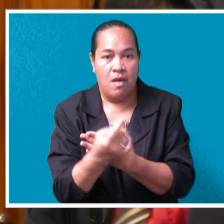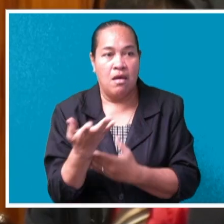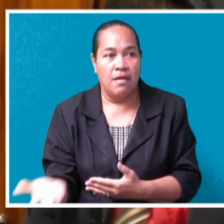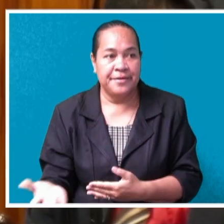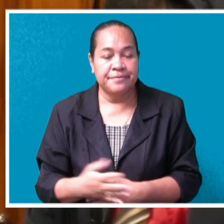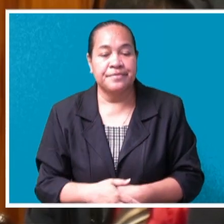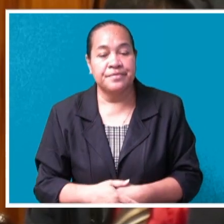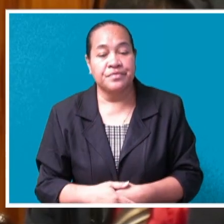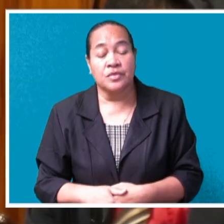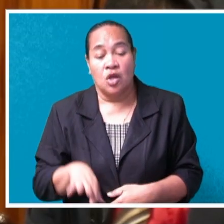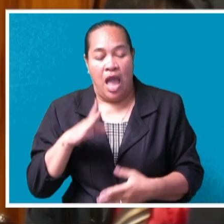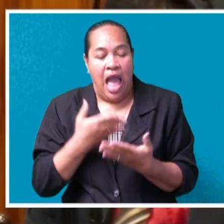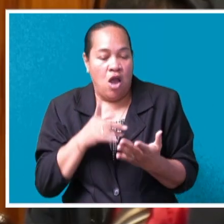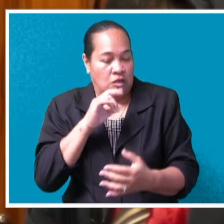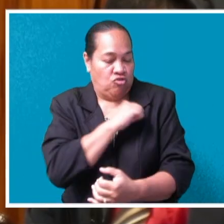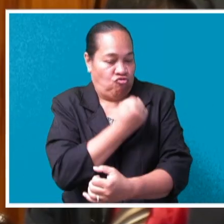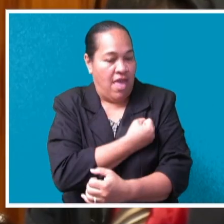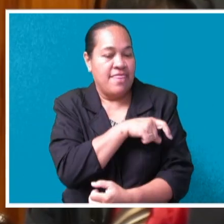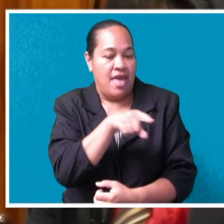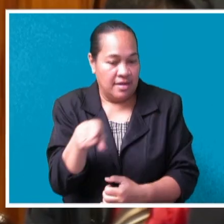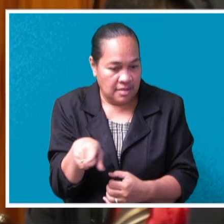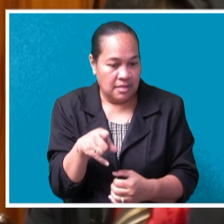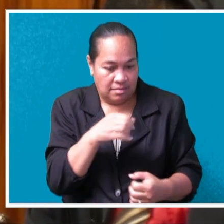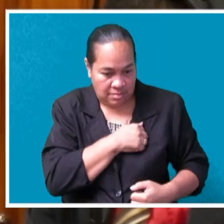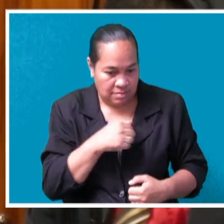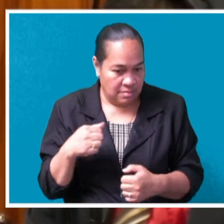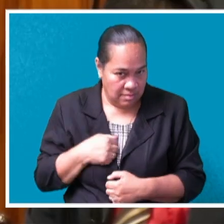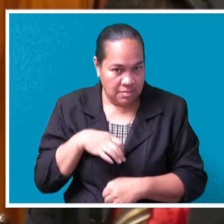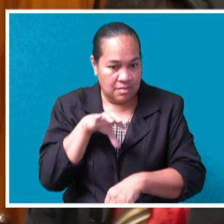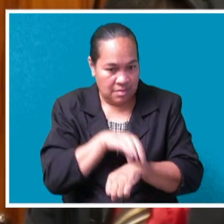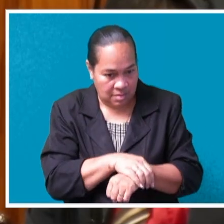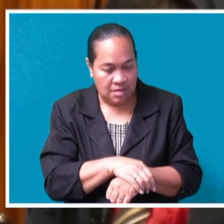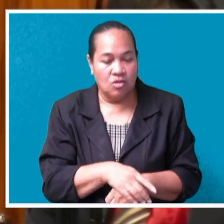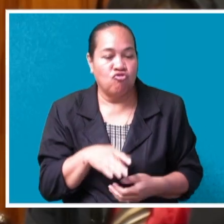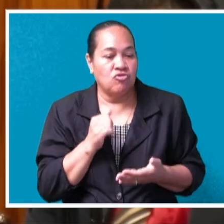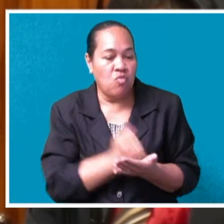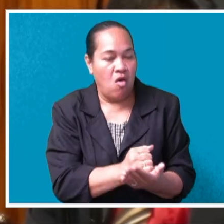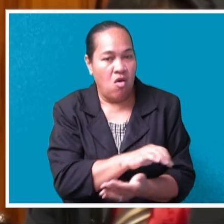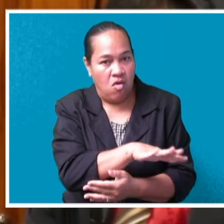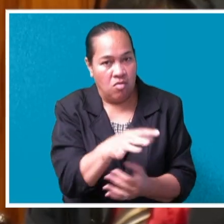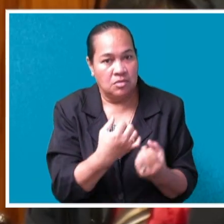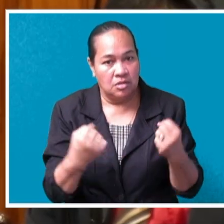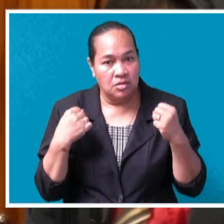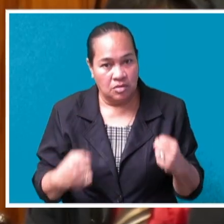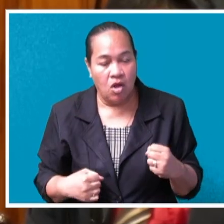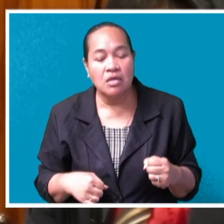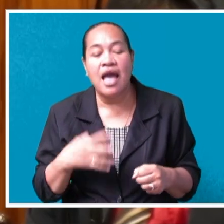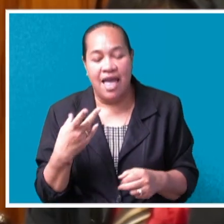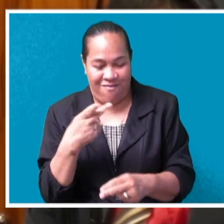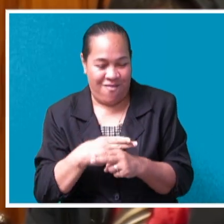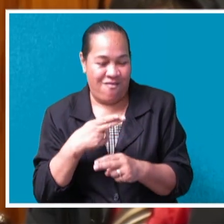Strengthening cybersecurity capabilities form part of the broader national security framework. This